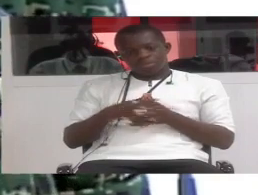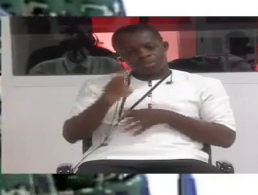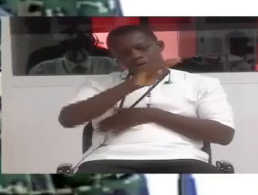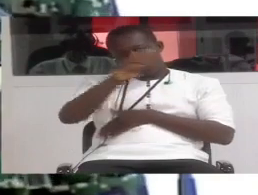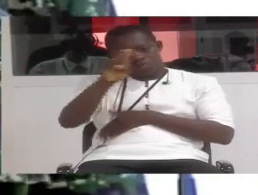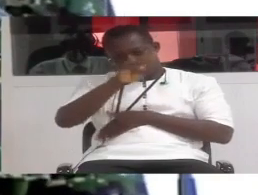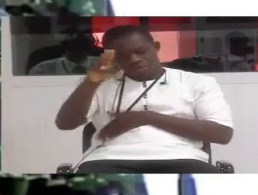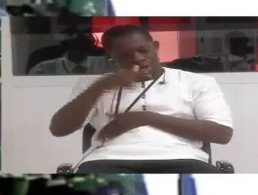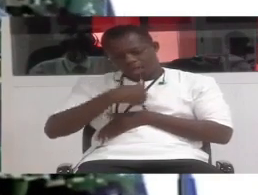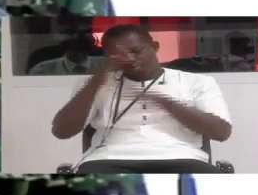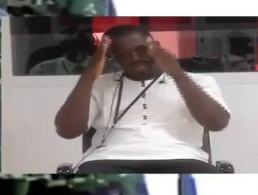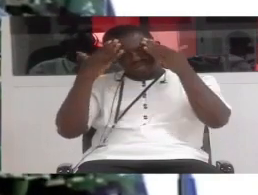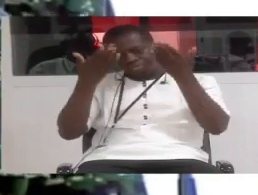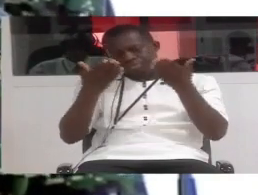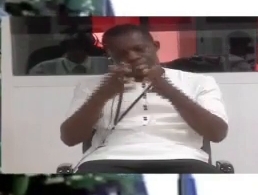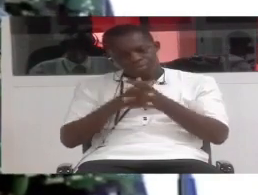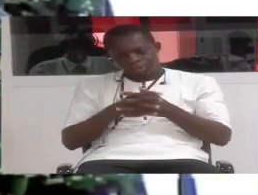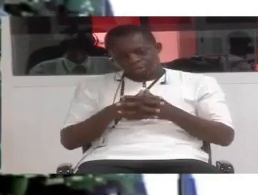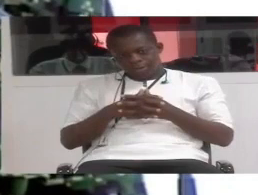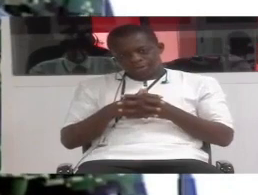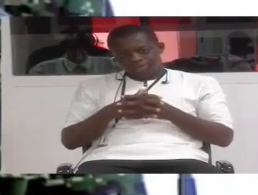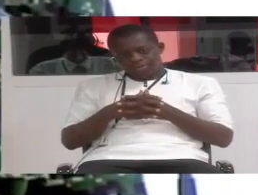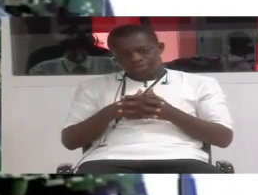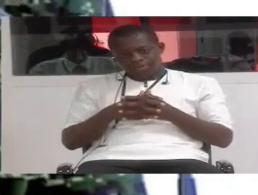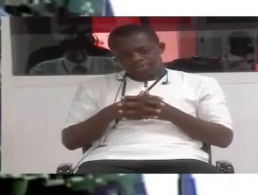Dedet xawma ci. No, I do not know.